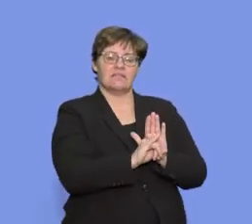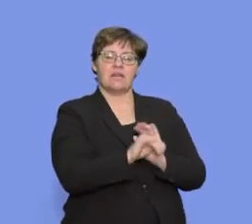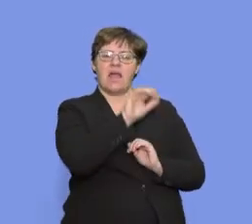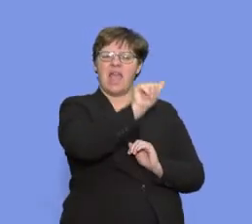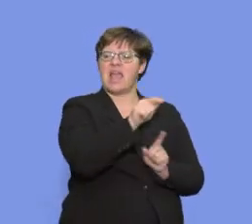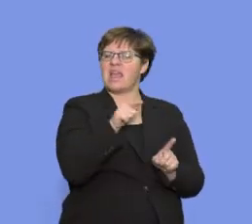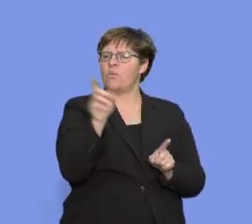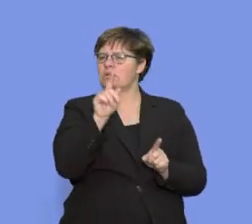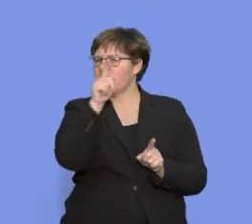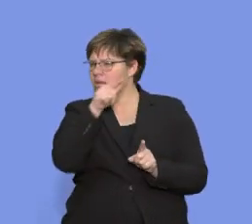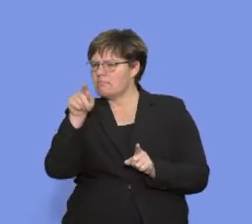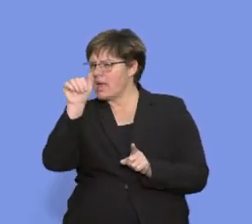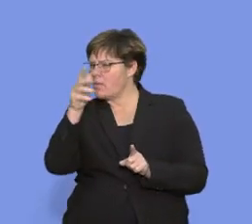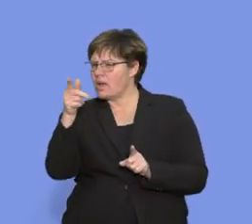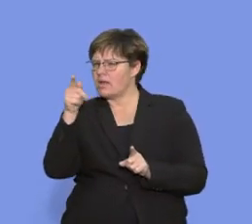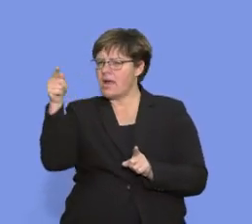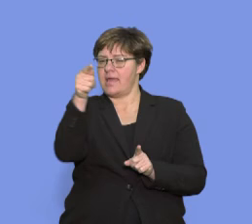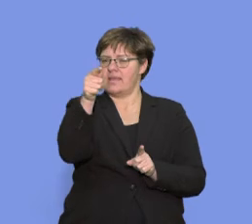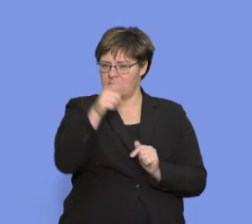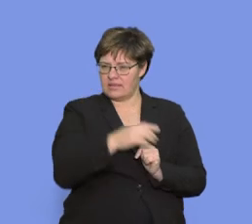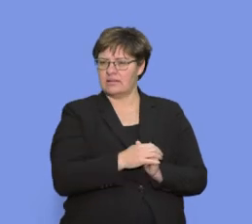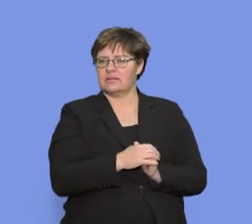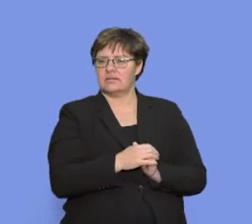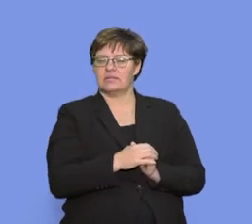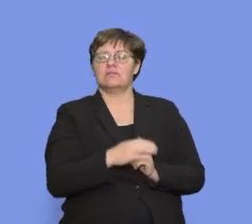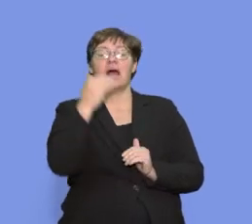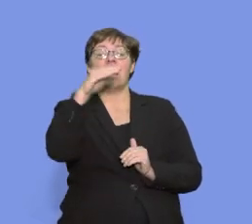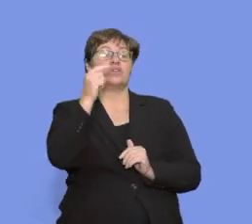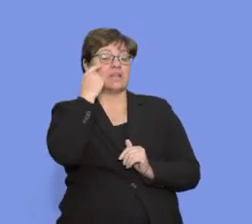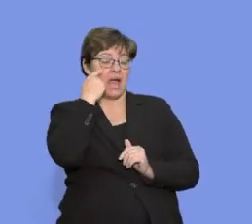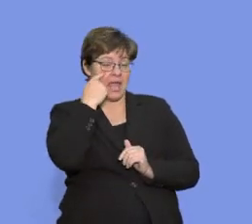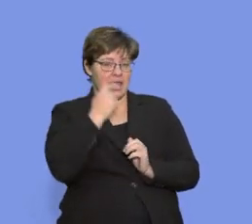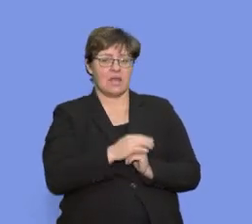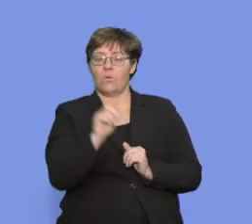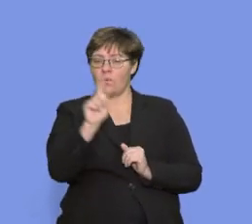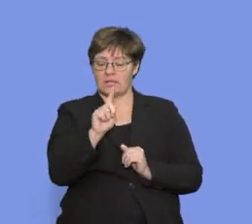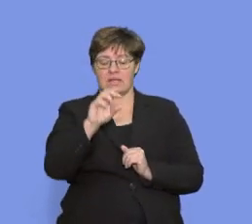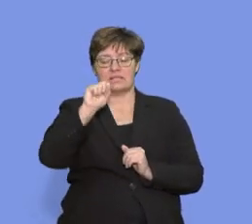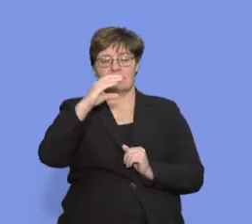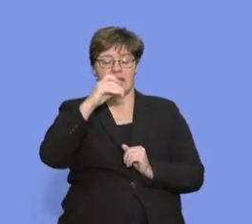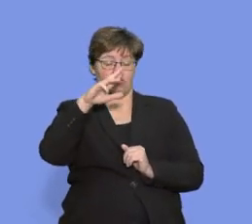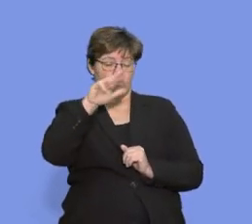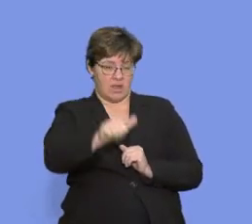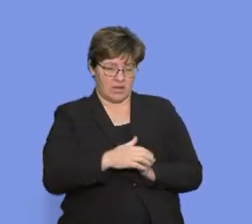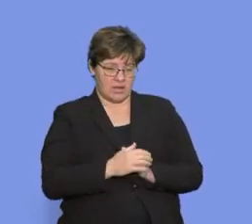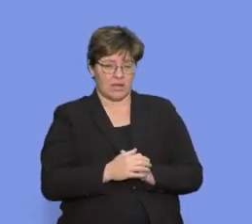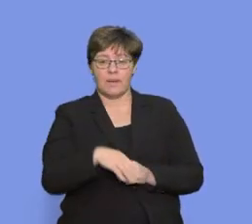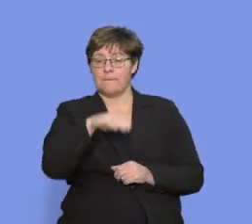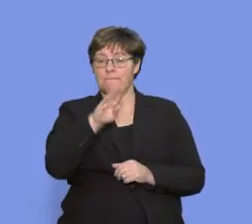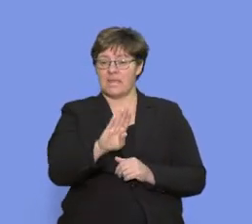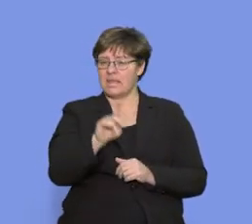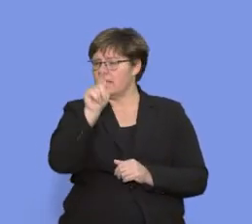part A. Where's part A? Here's part A. That's the outside of the eye, and that is the sclera. Right.